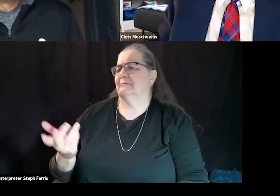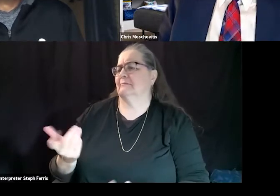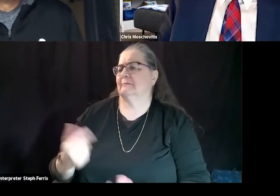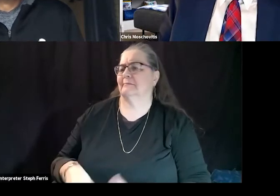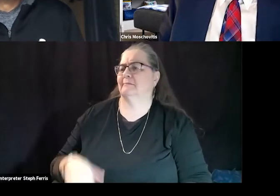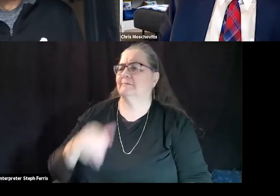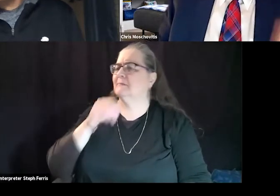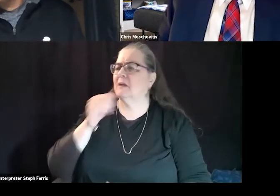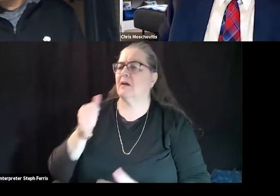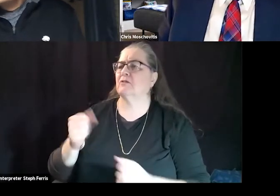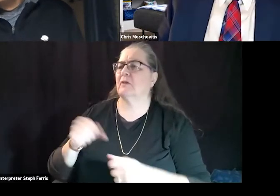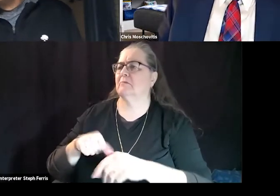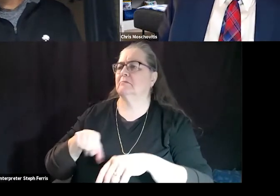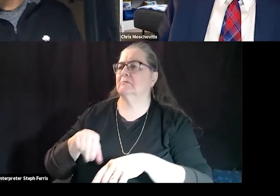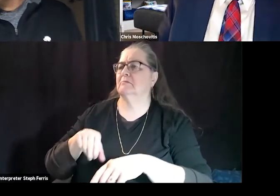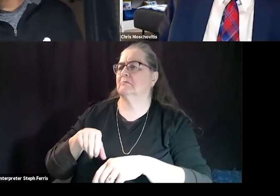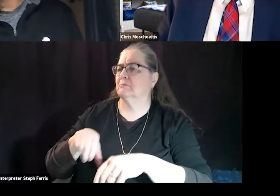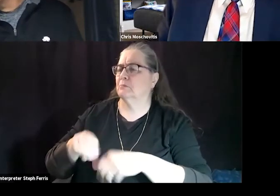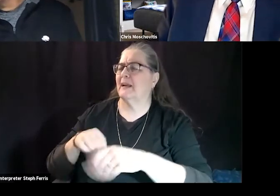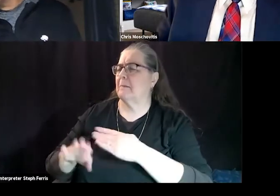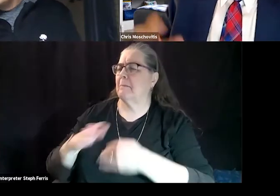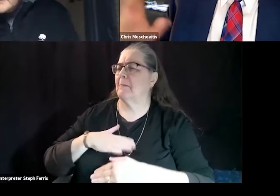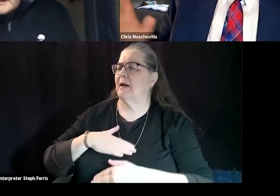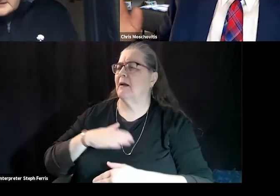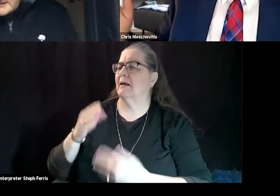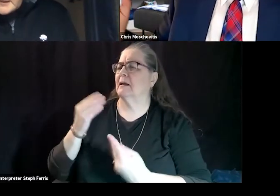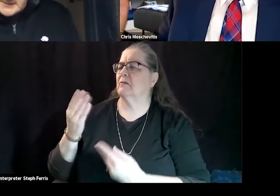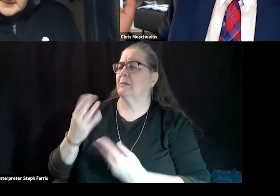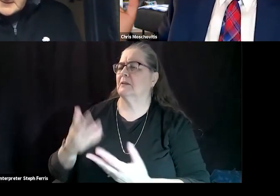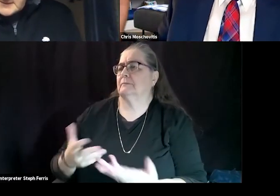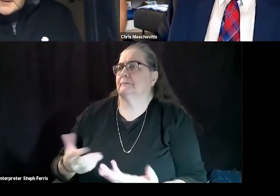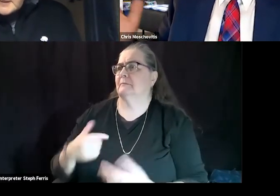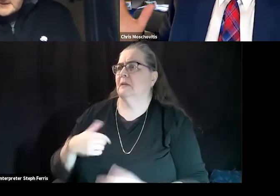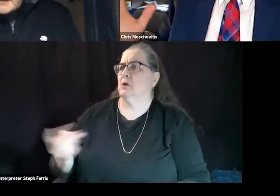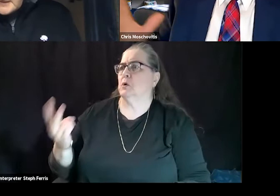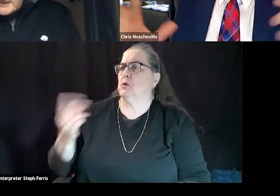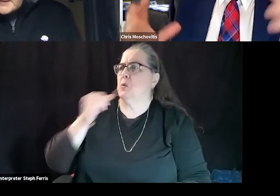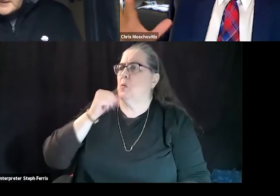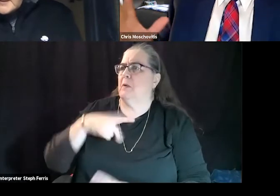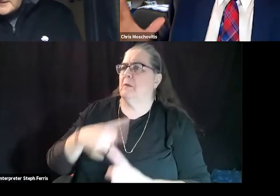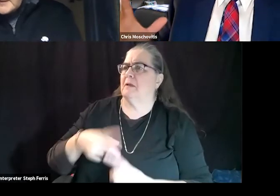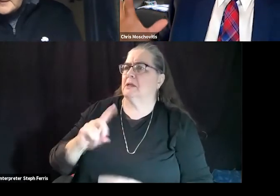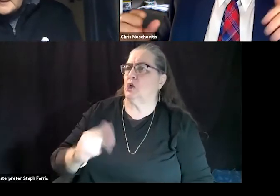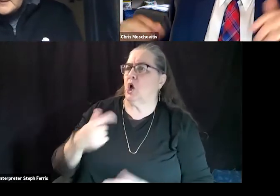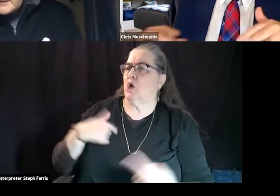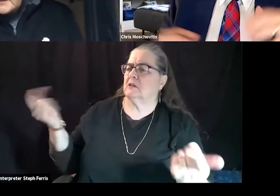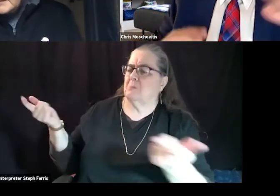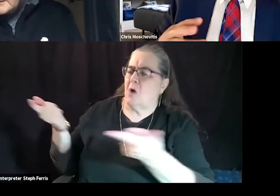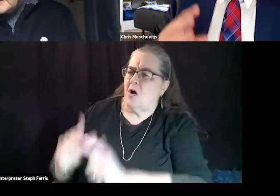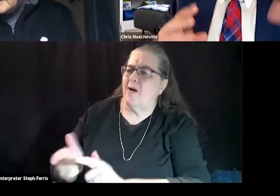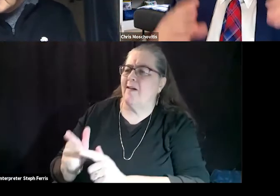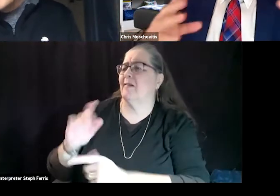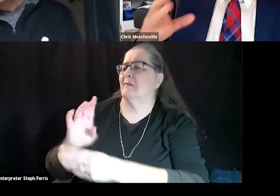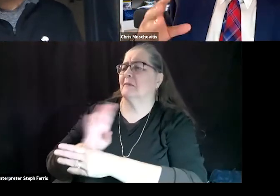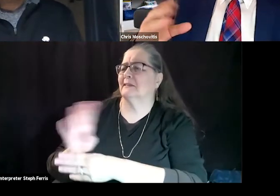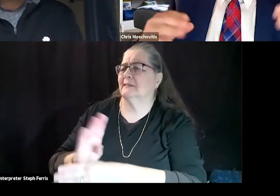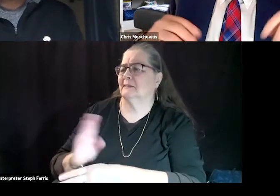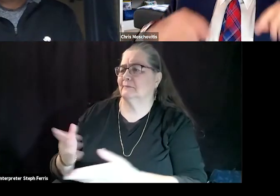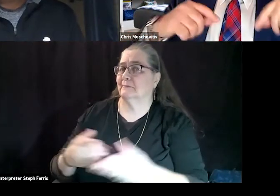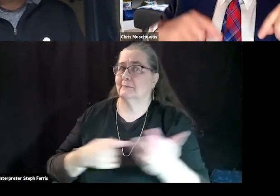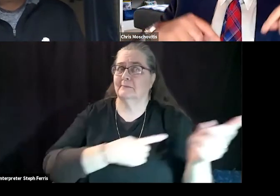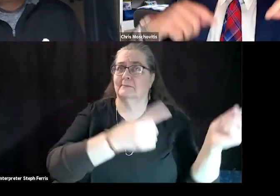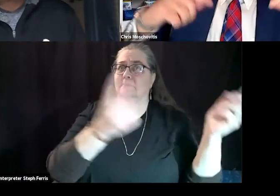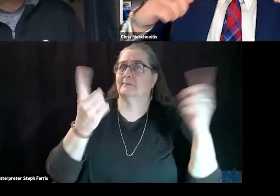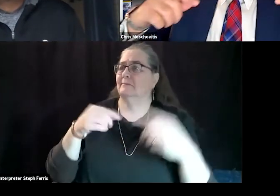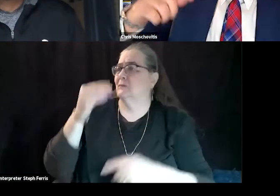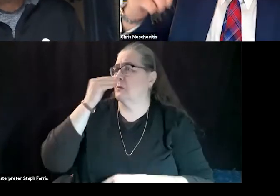am, you know, two women and a dog running a very small shop. Why would they care about me? And so on and so forth. And